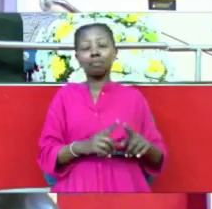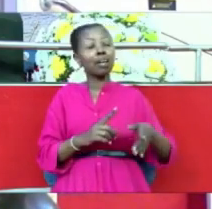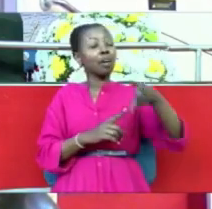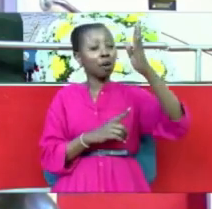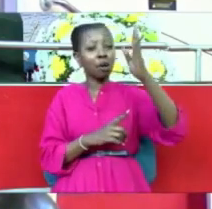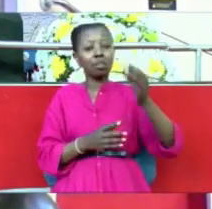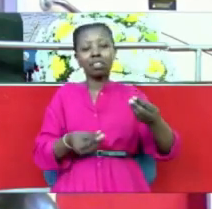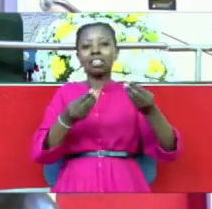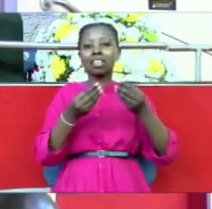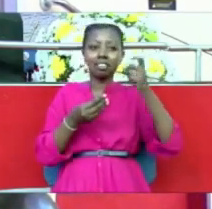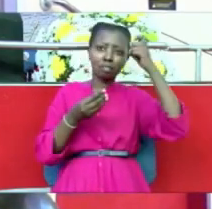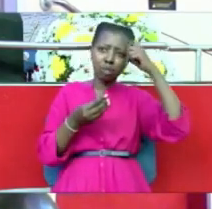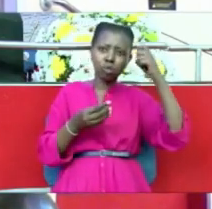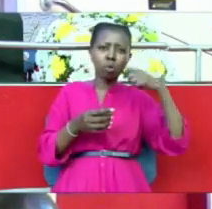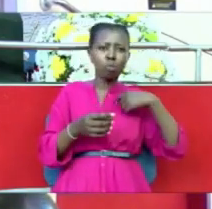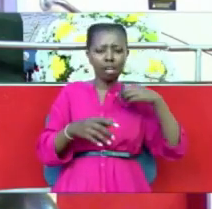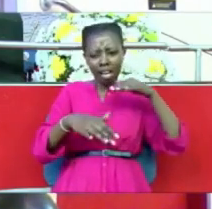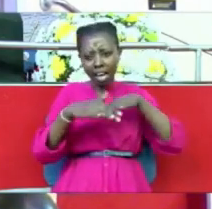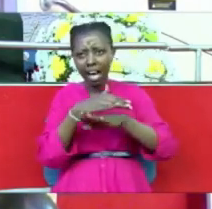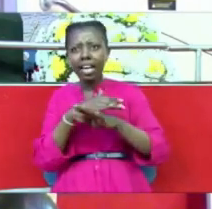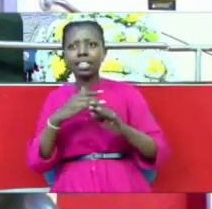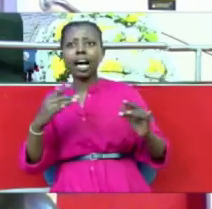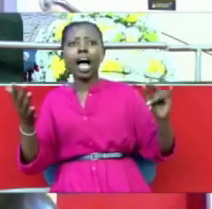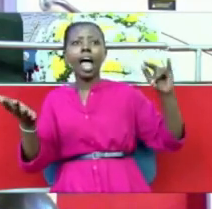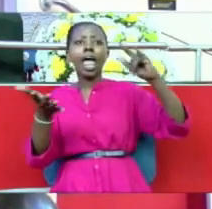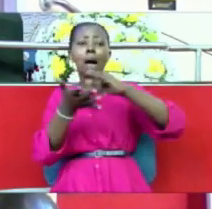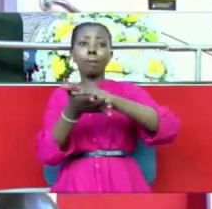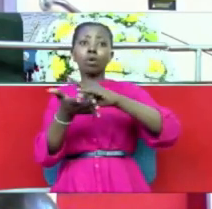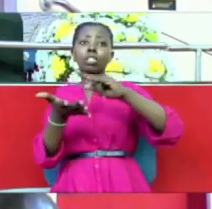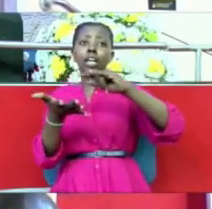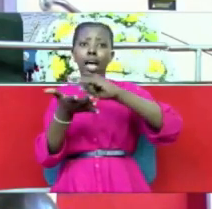wisdom. So, I go to the counter and I say, I'm looking for